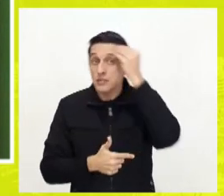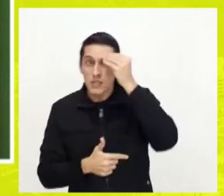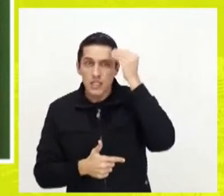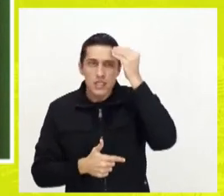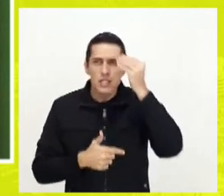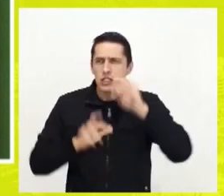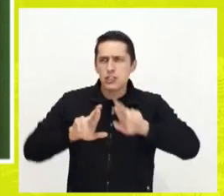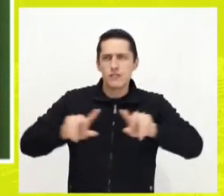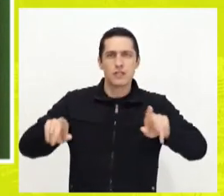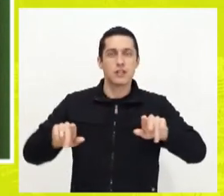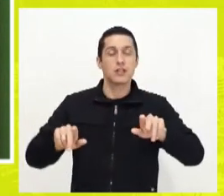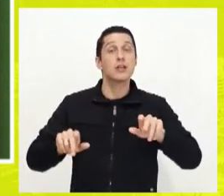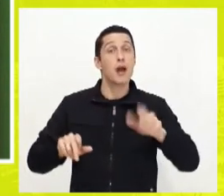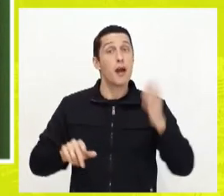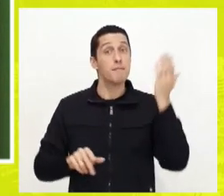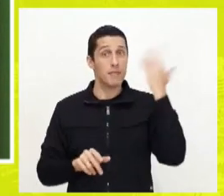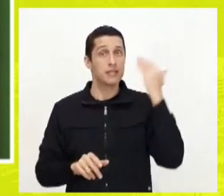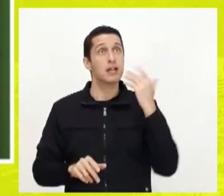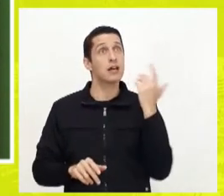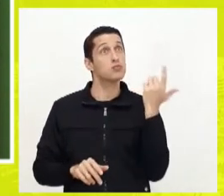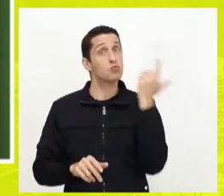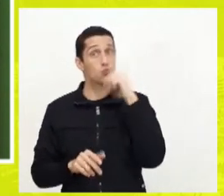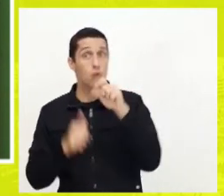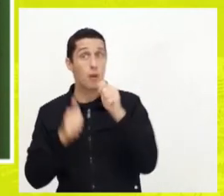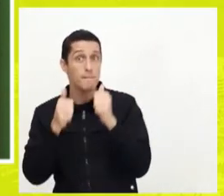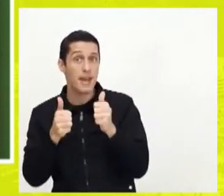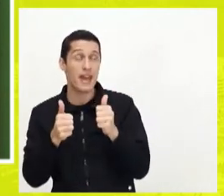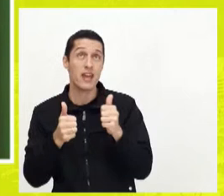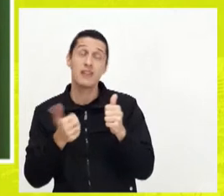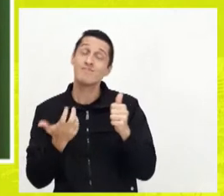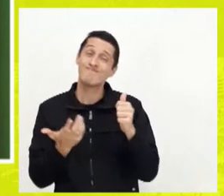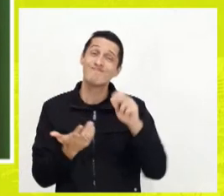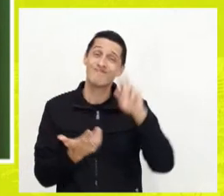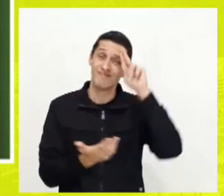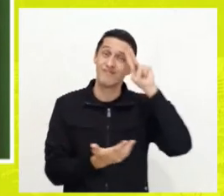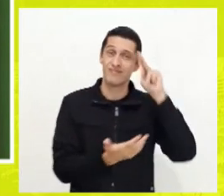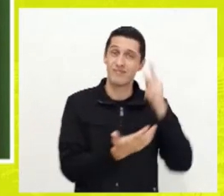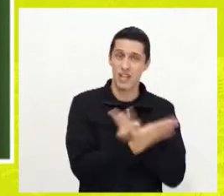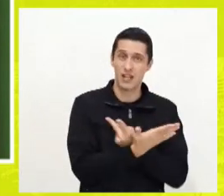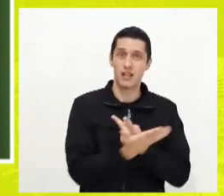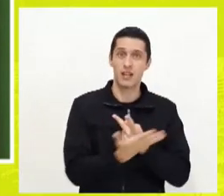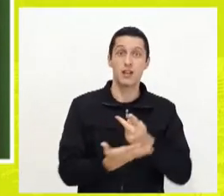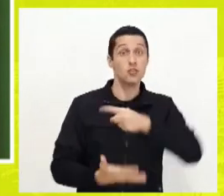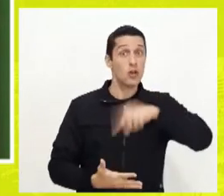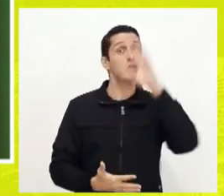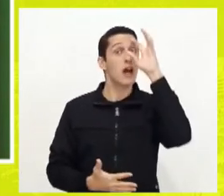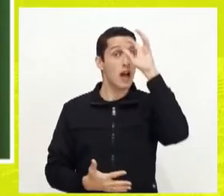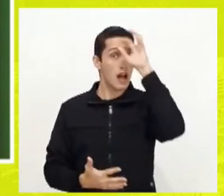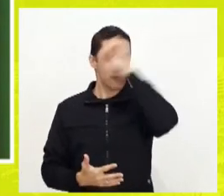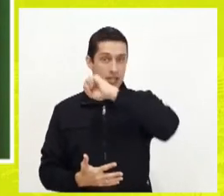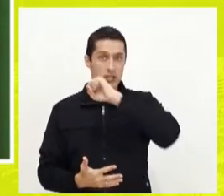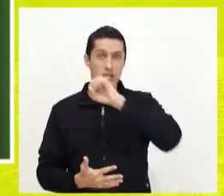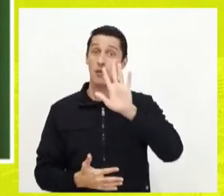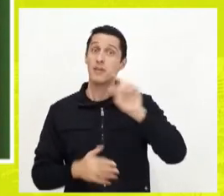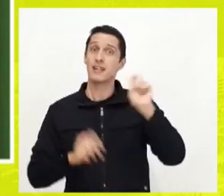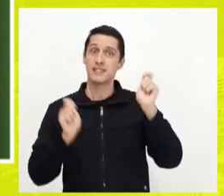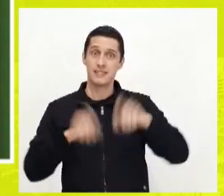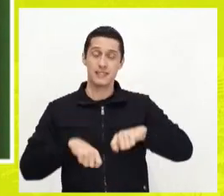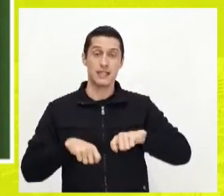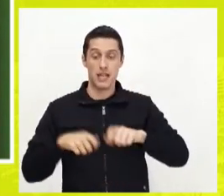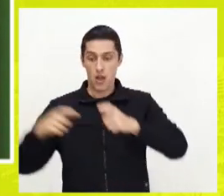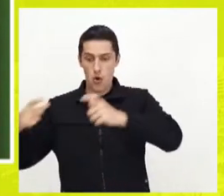we had things we've done right wrong we have learned and we have better conditions to collaborate in a